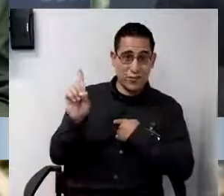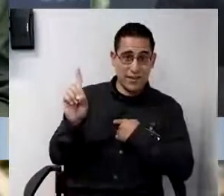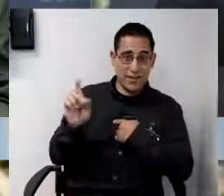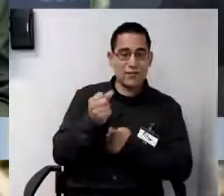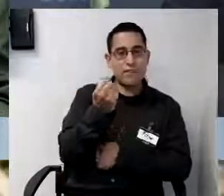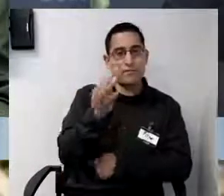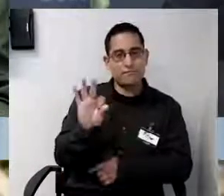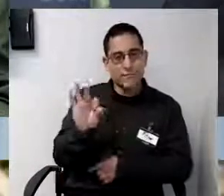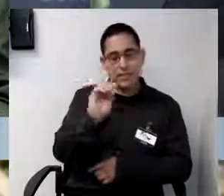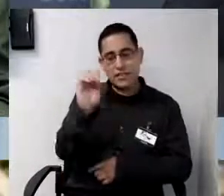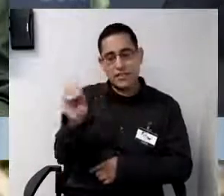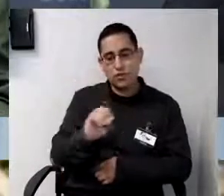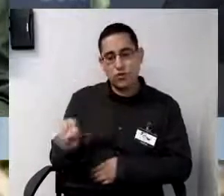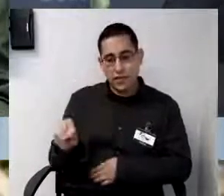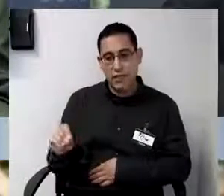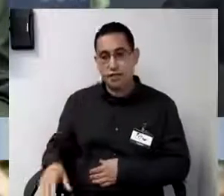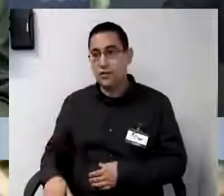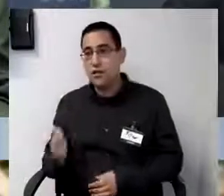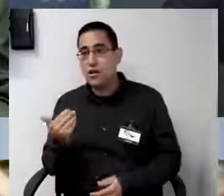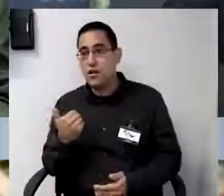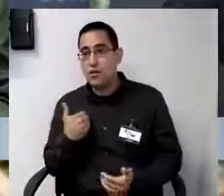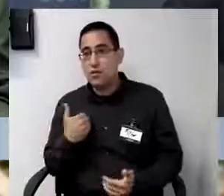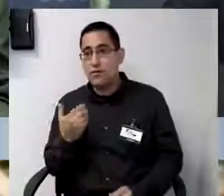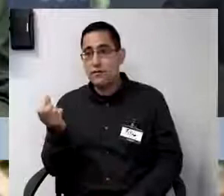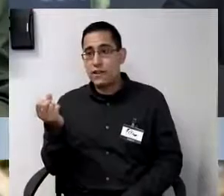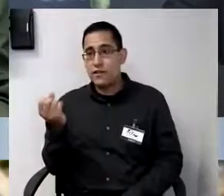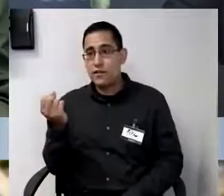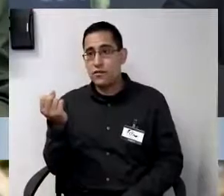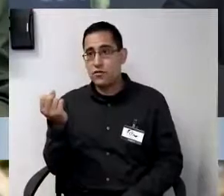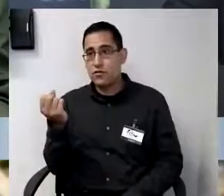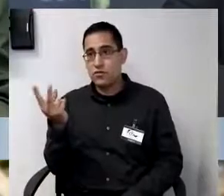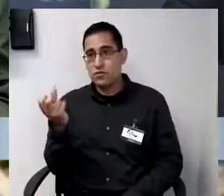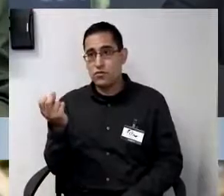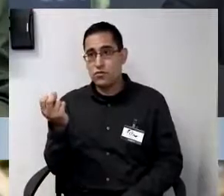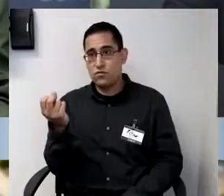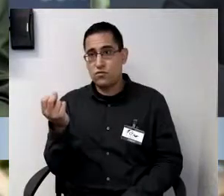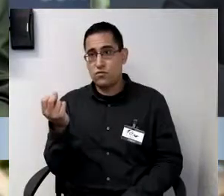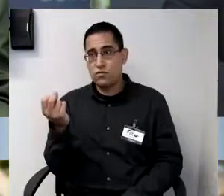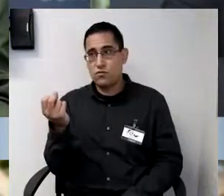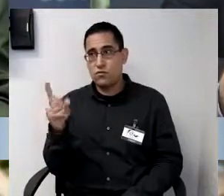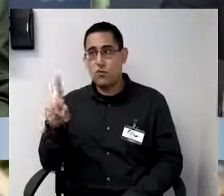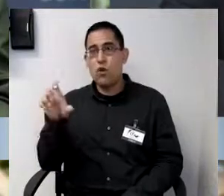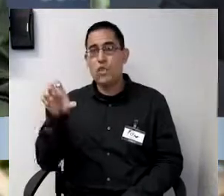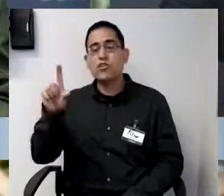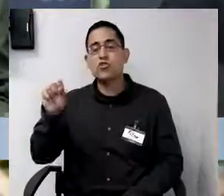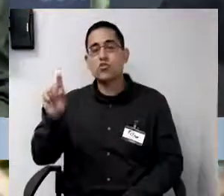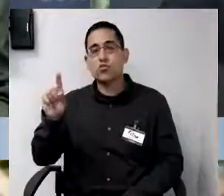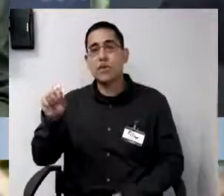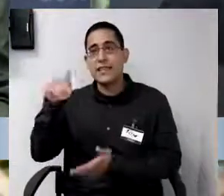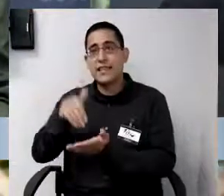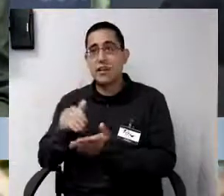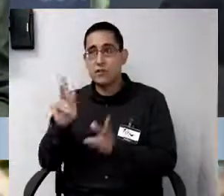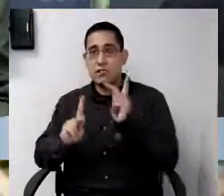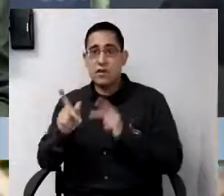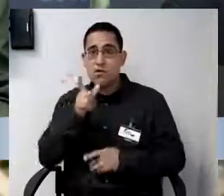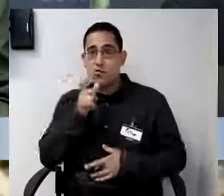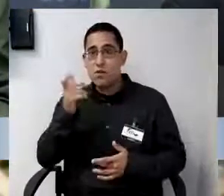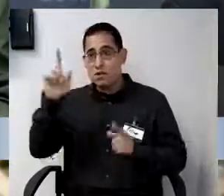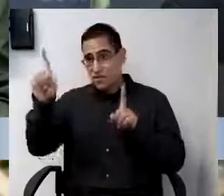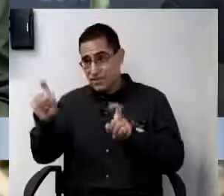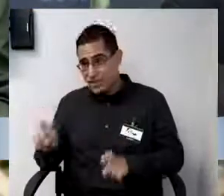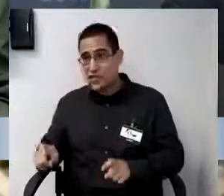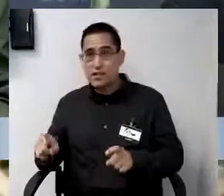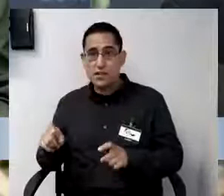226 employees that have tested positive since the inception of the pandemic. Fortunately, 143 of them